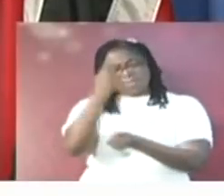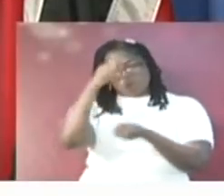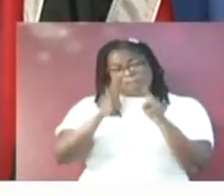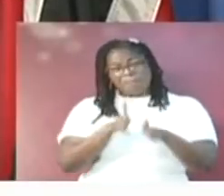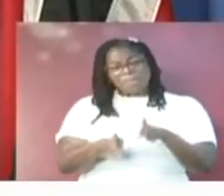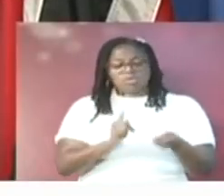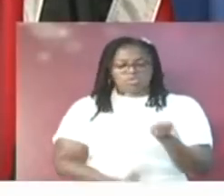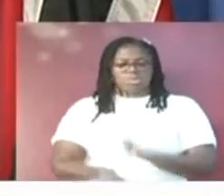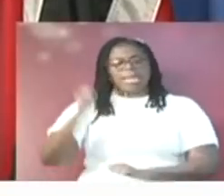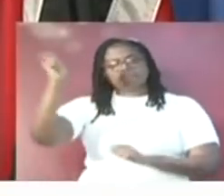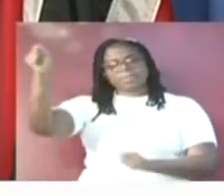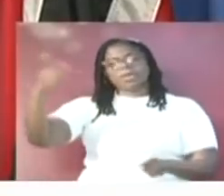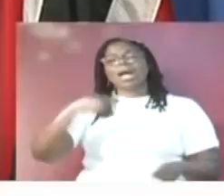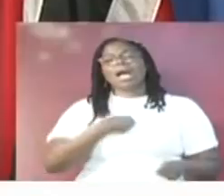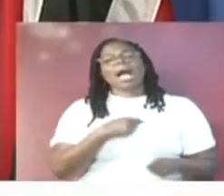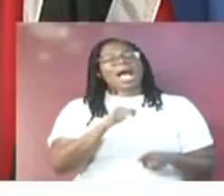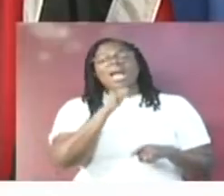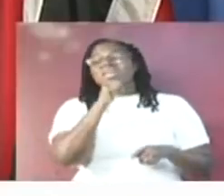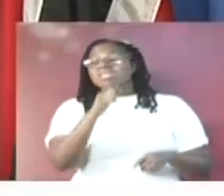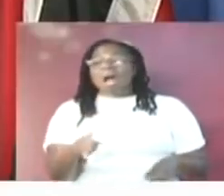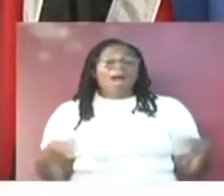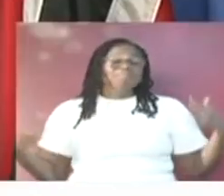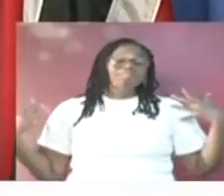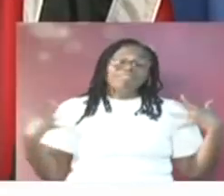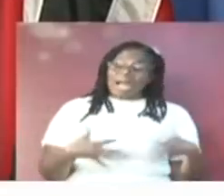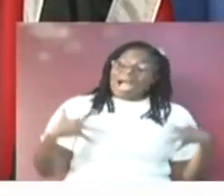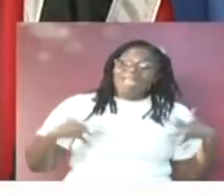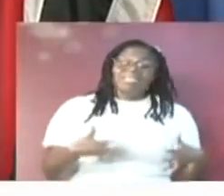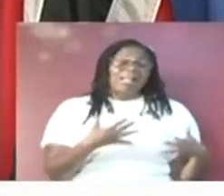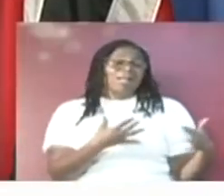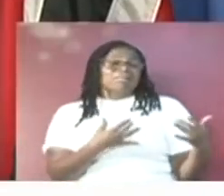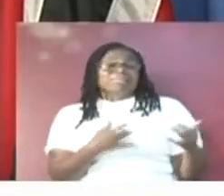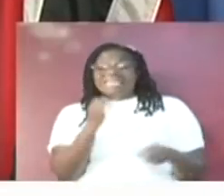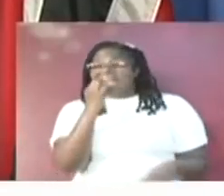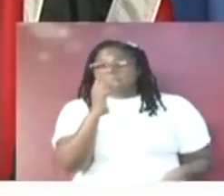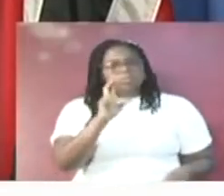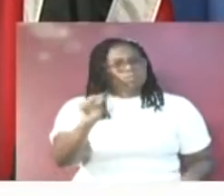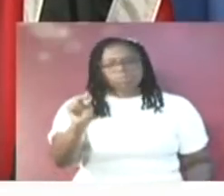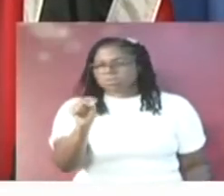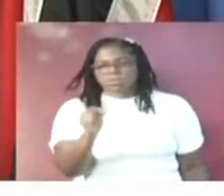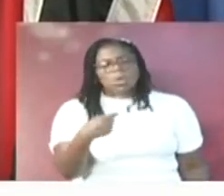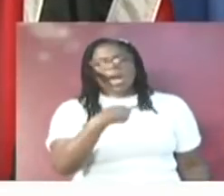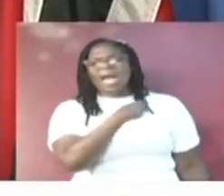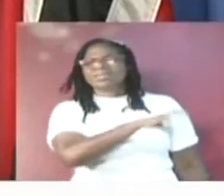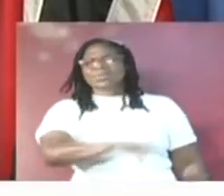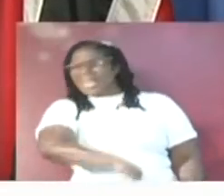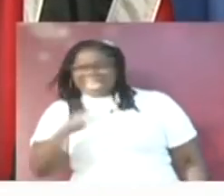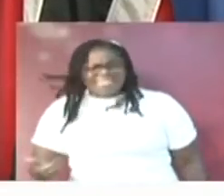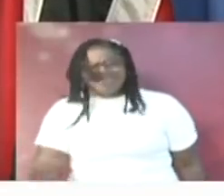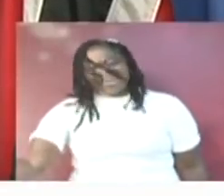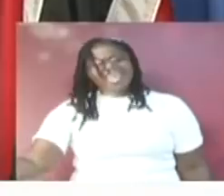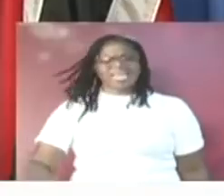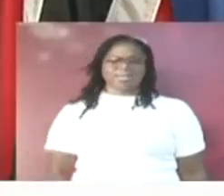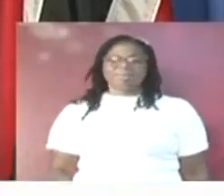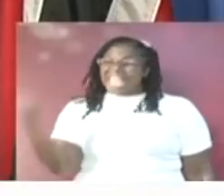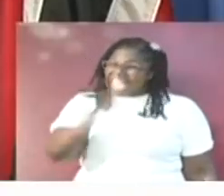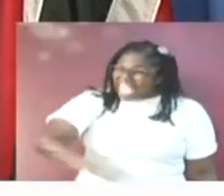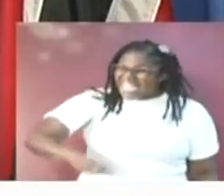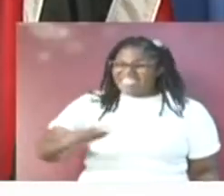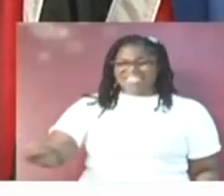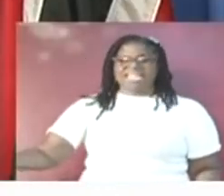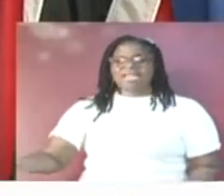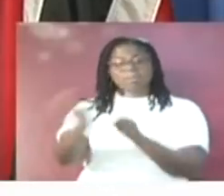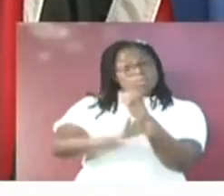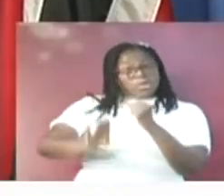qualms in doing what has to be done to protect the lives of the people of Trinidad and